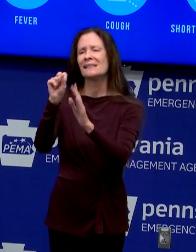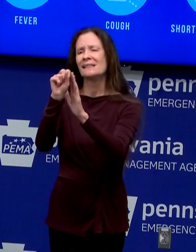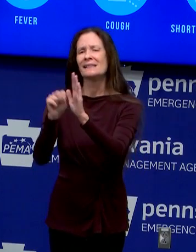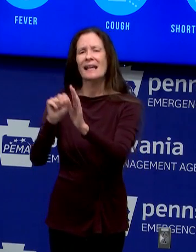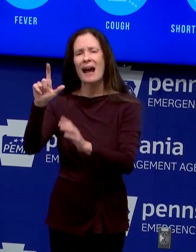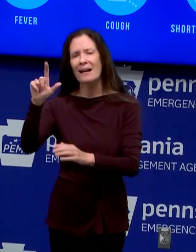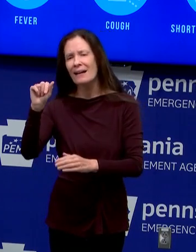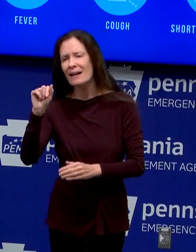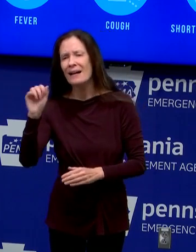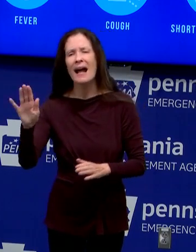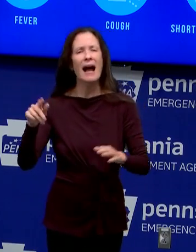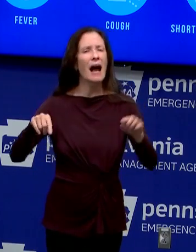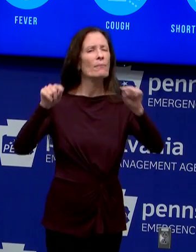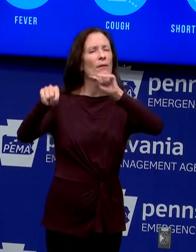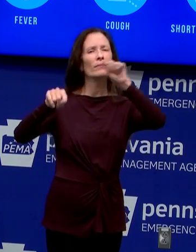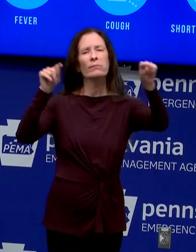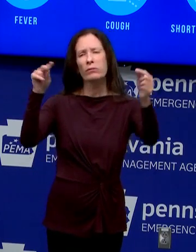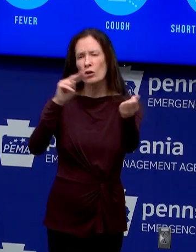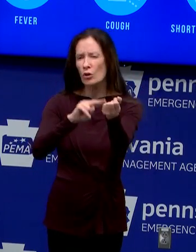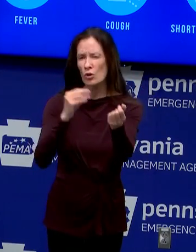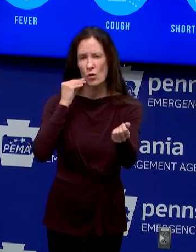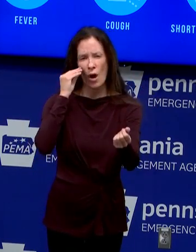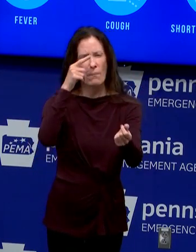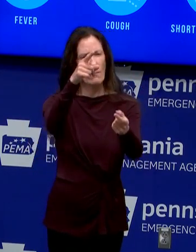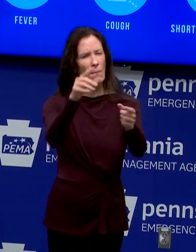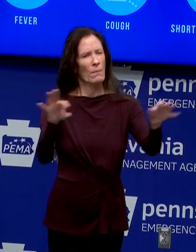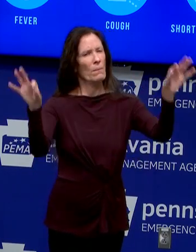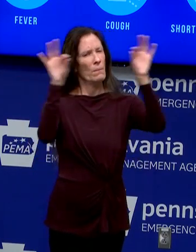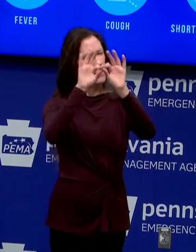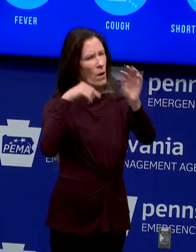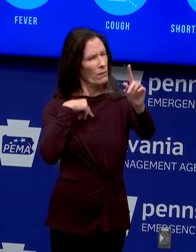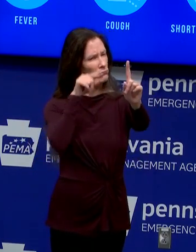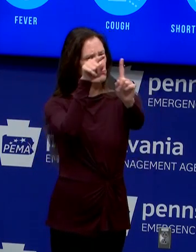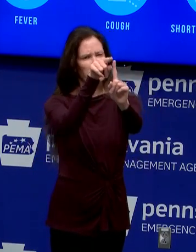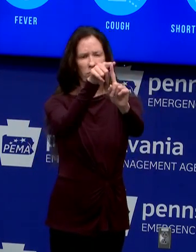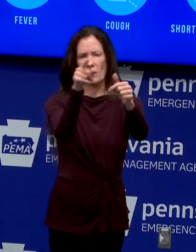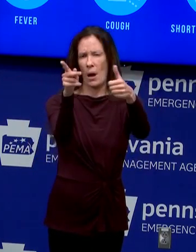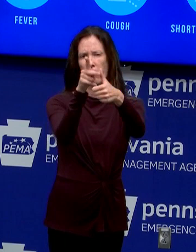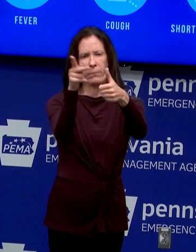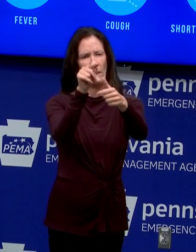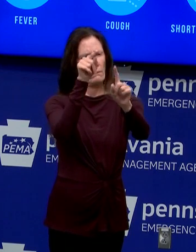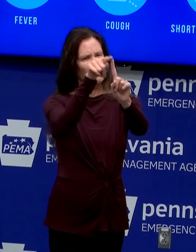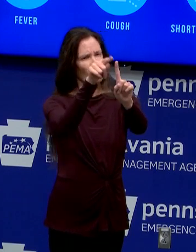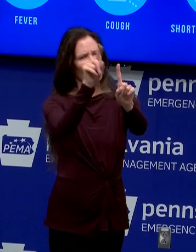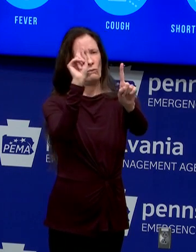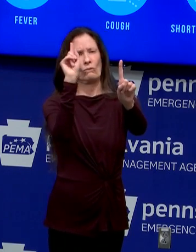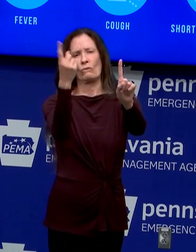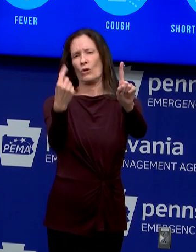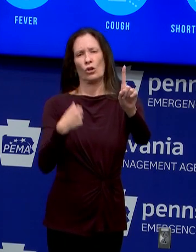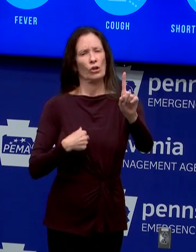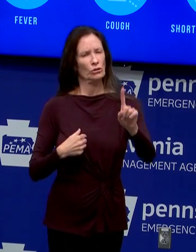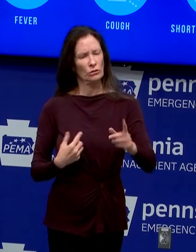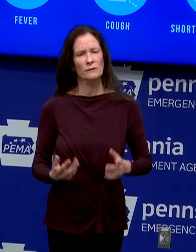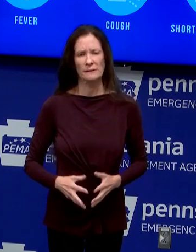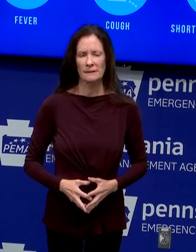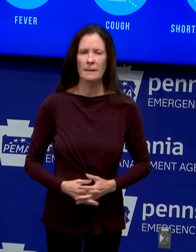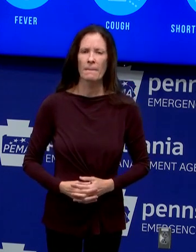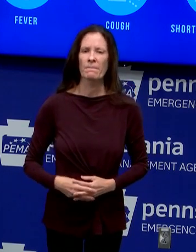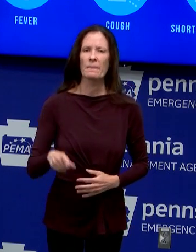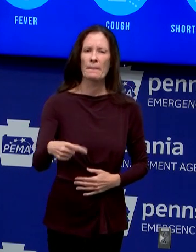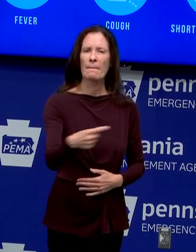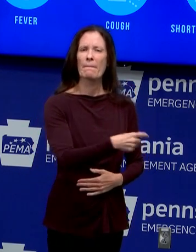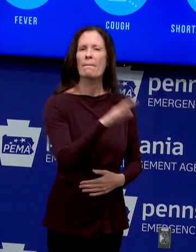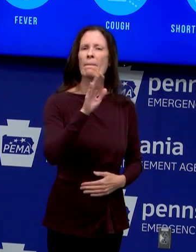nursing homes and personal care homes. From the Tribune Review, New York has ordered testing of all nursing home staff twice per